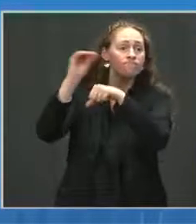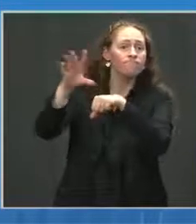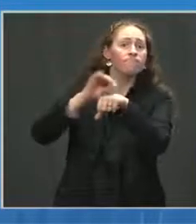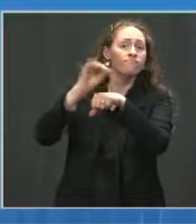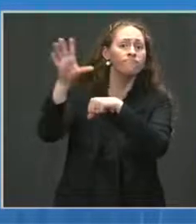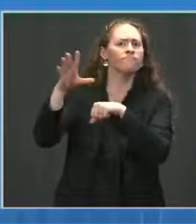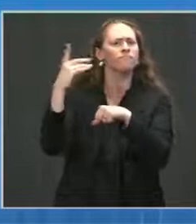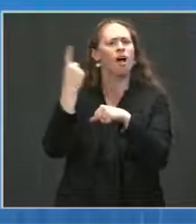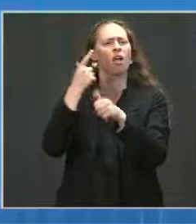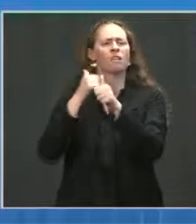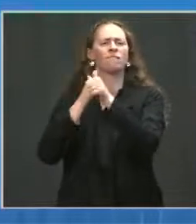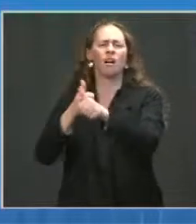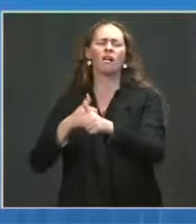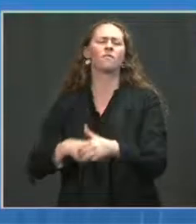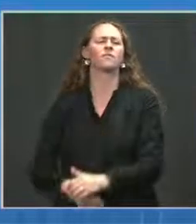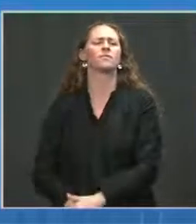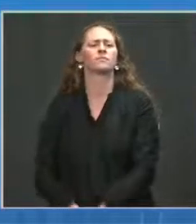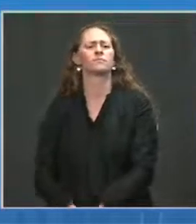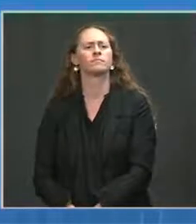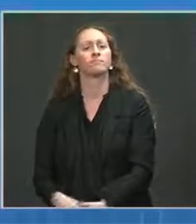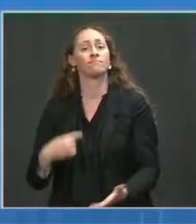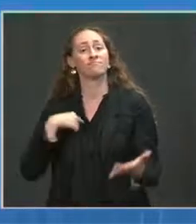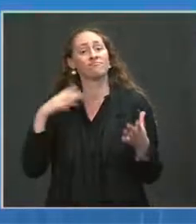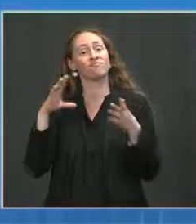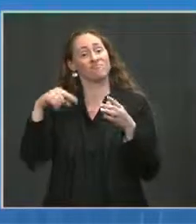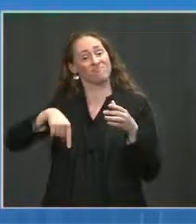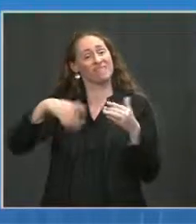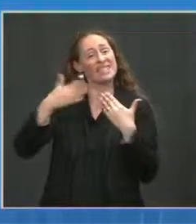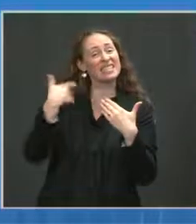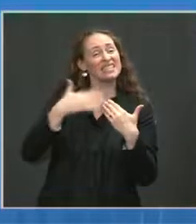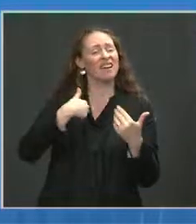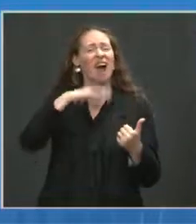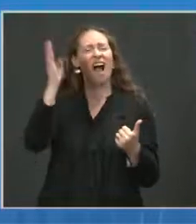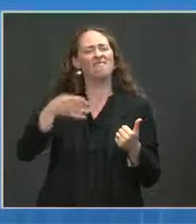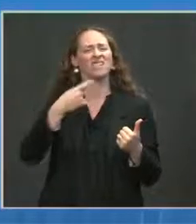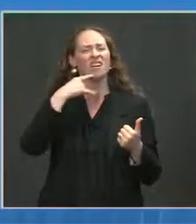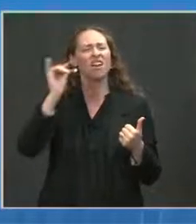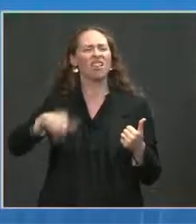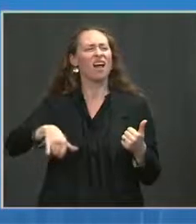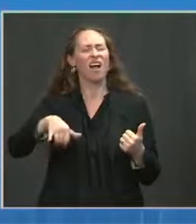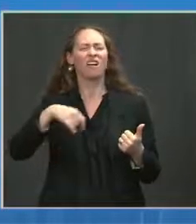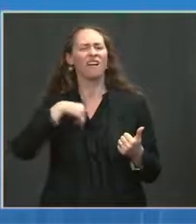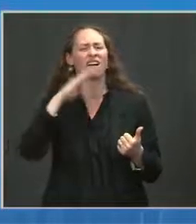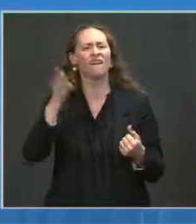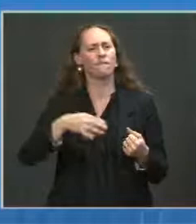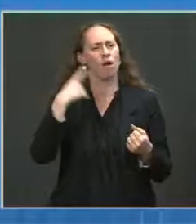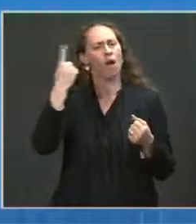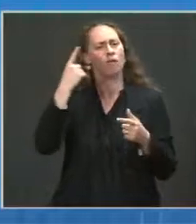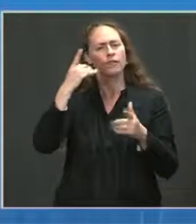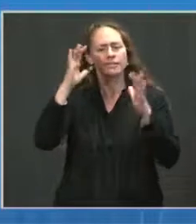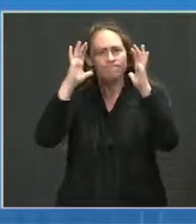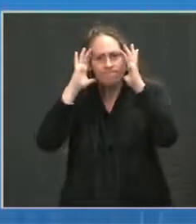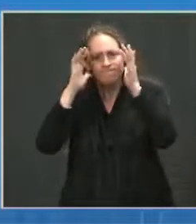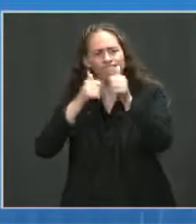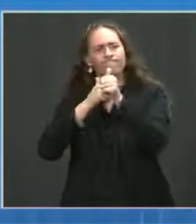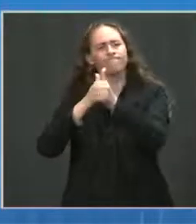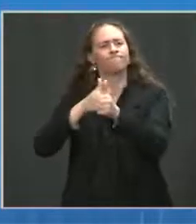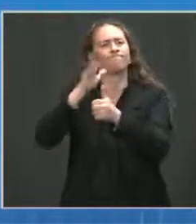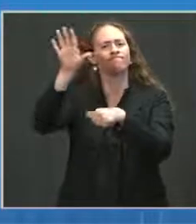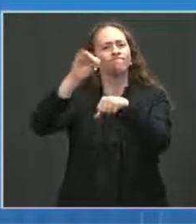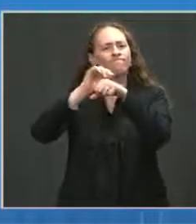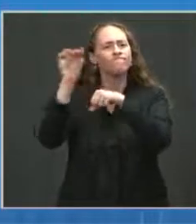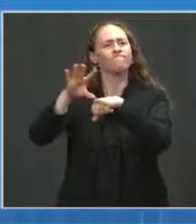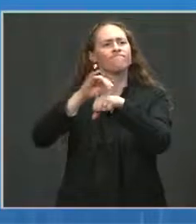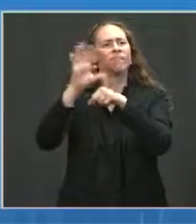said that this was going to be easy, but the best thing we can do right now is listen to the science and get more people vaccinated and follow